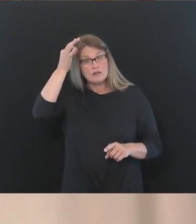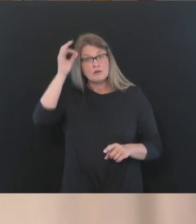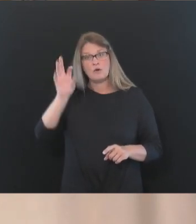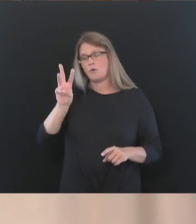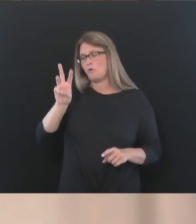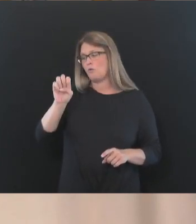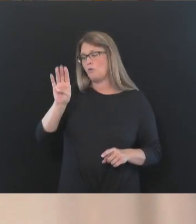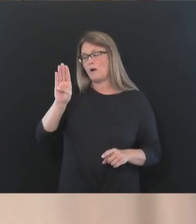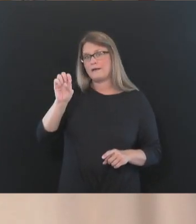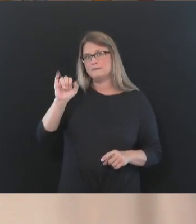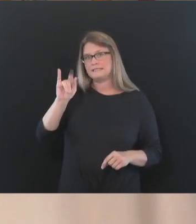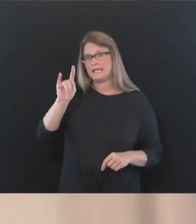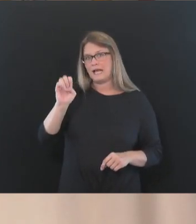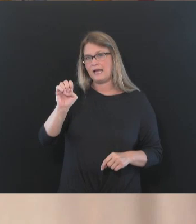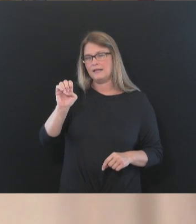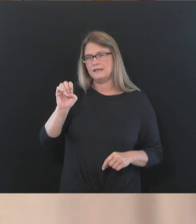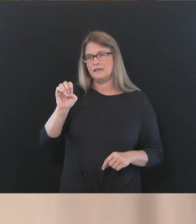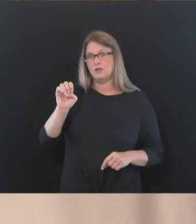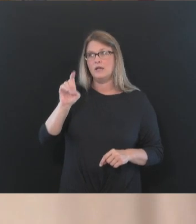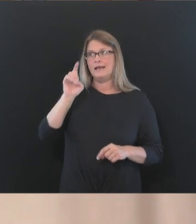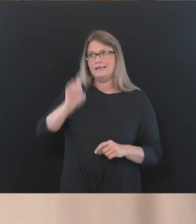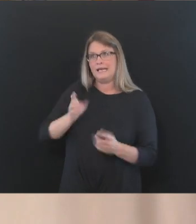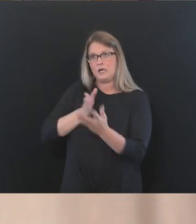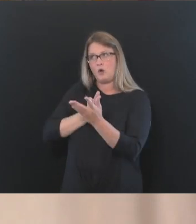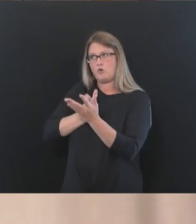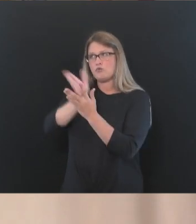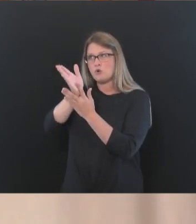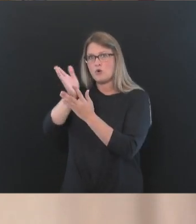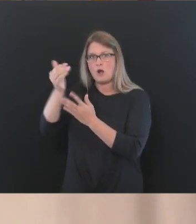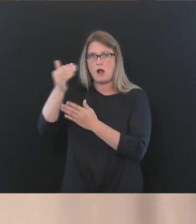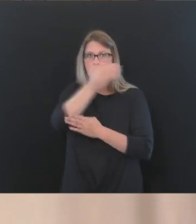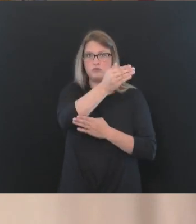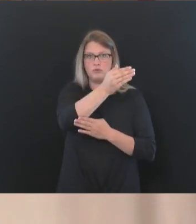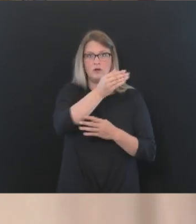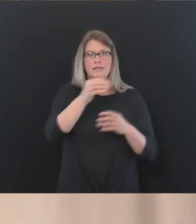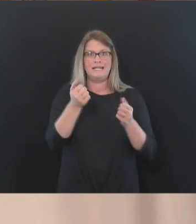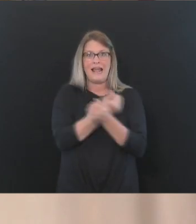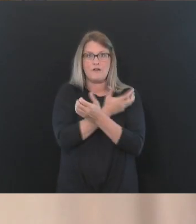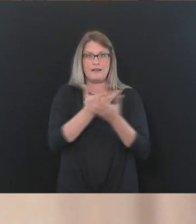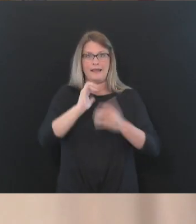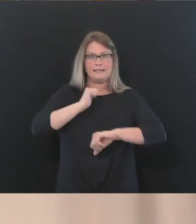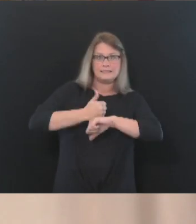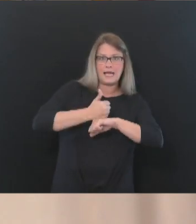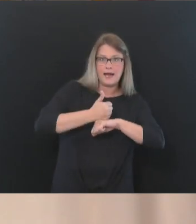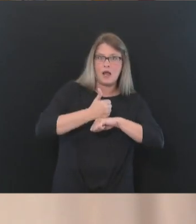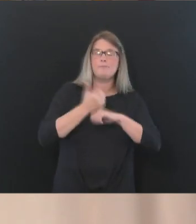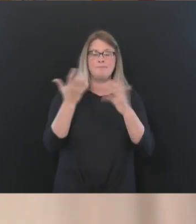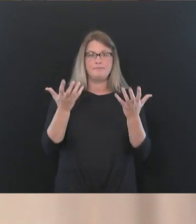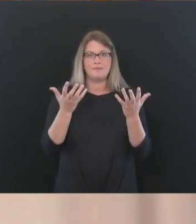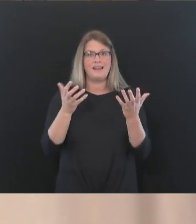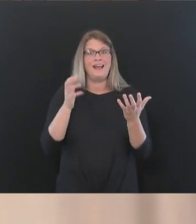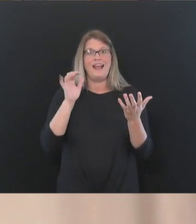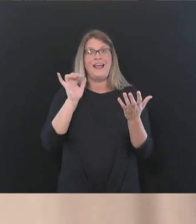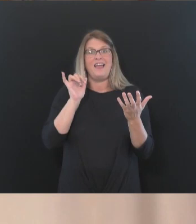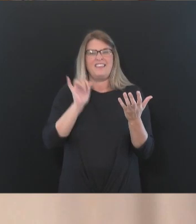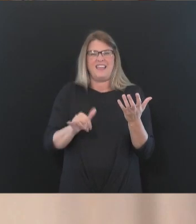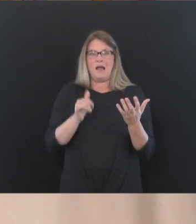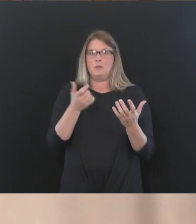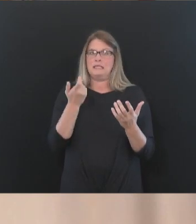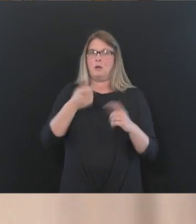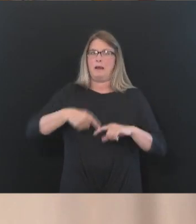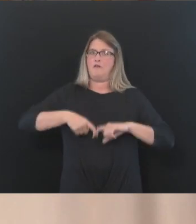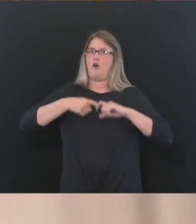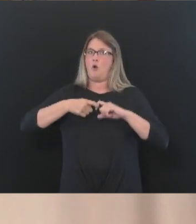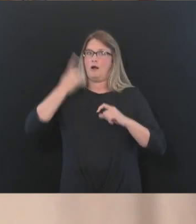website or whatever that we've got to go through that mechanism to get everything plugged in. That was the bottleneck. But what